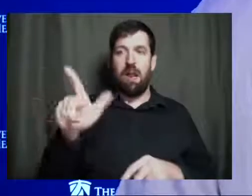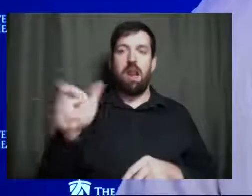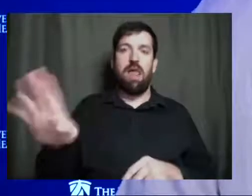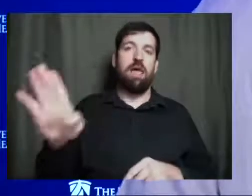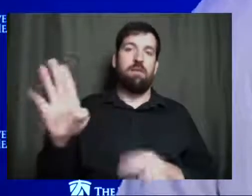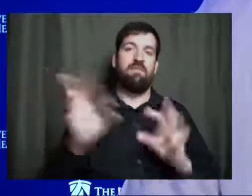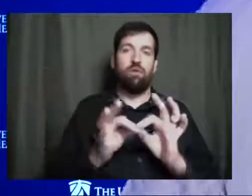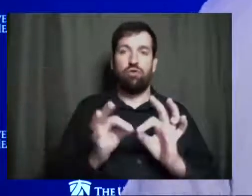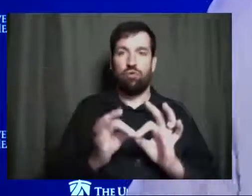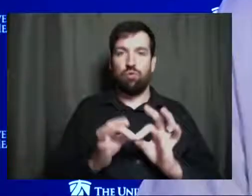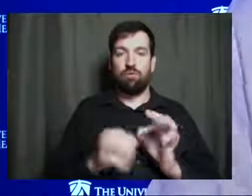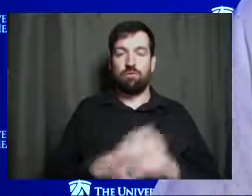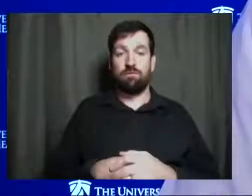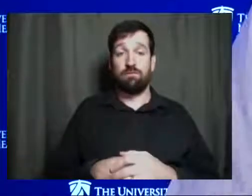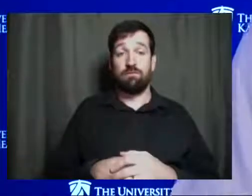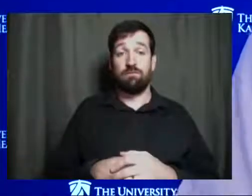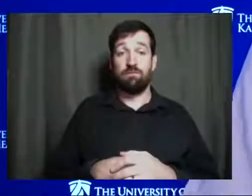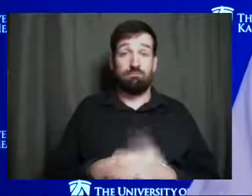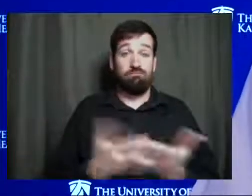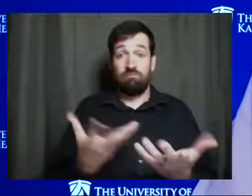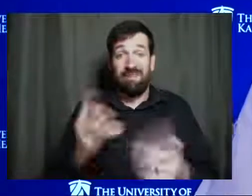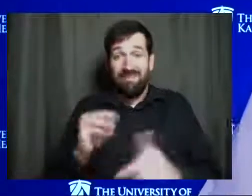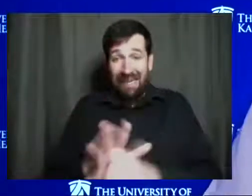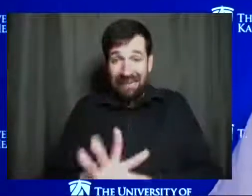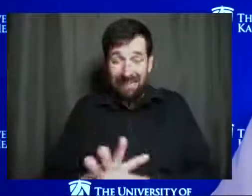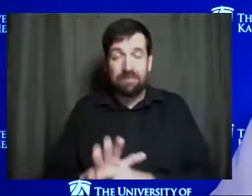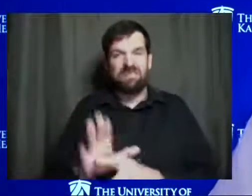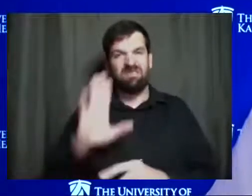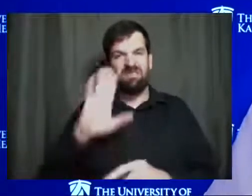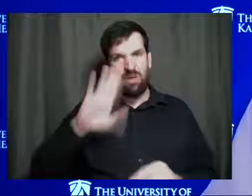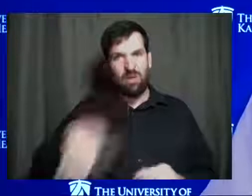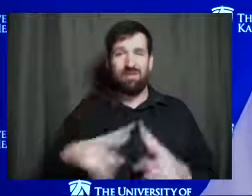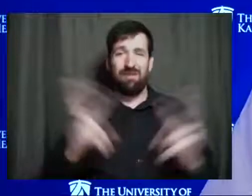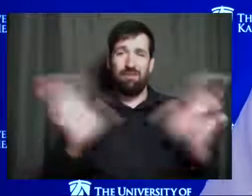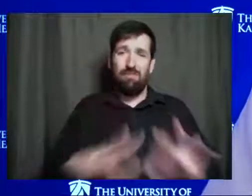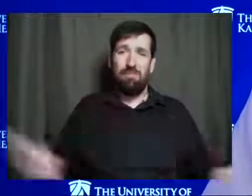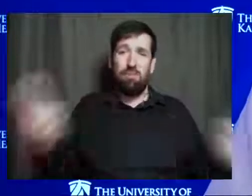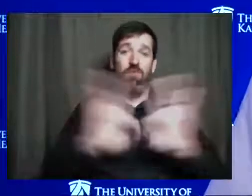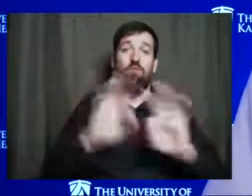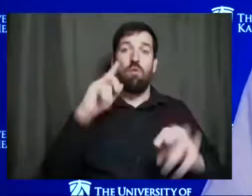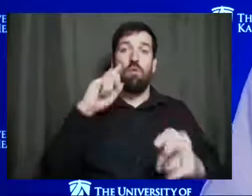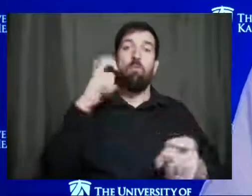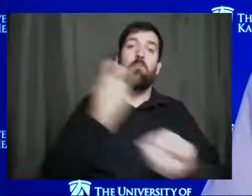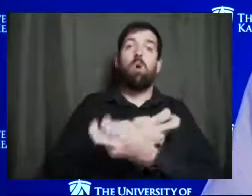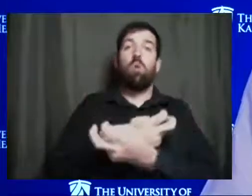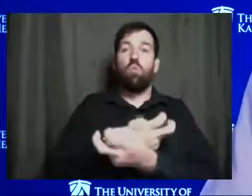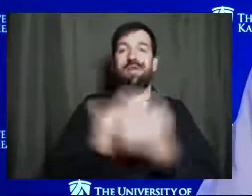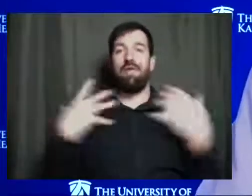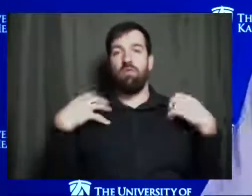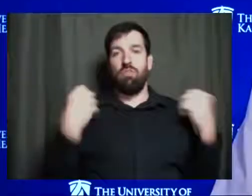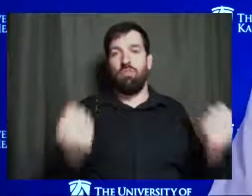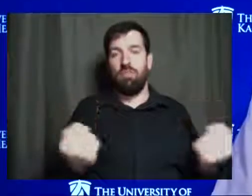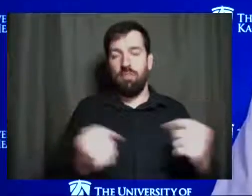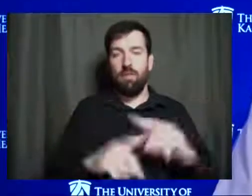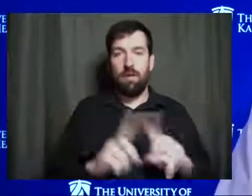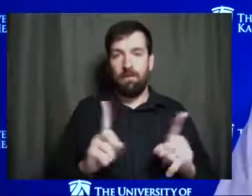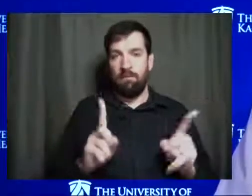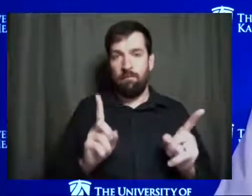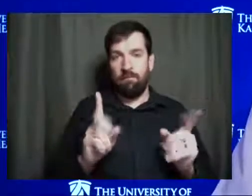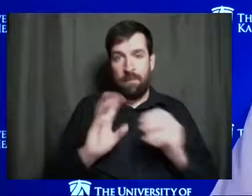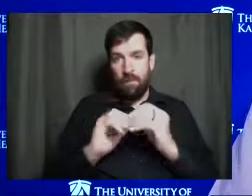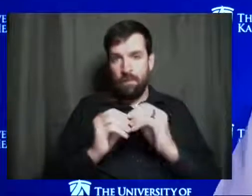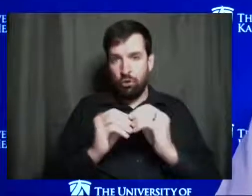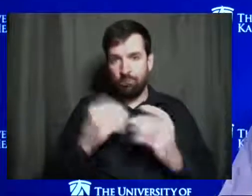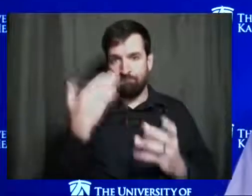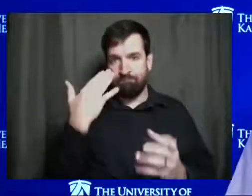What is the clinical effects? We know vitamin D is extremely important for bone health and things of that nature, but I don't have the numbers off the top of my head